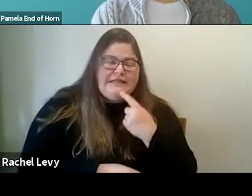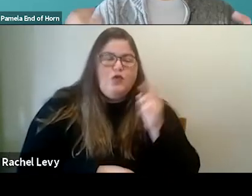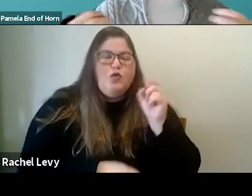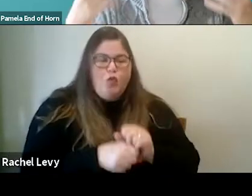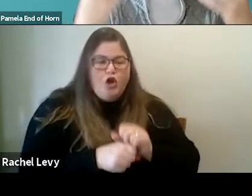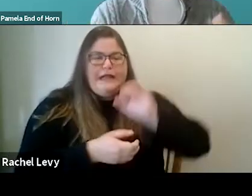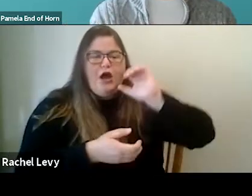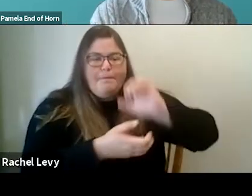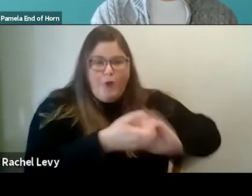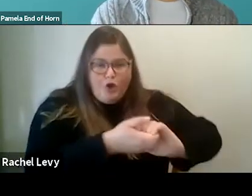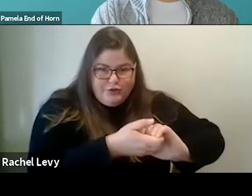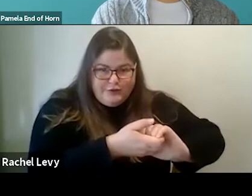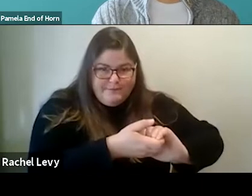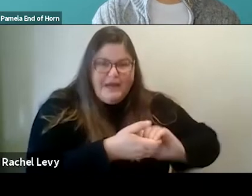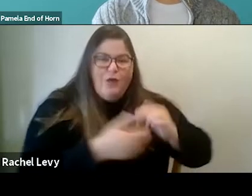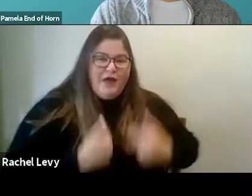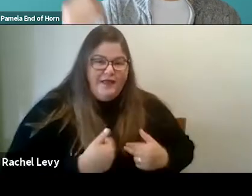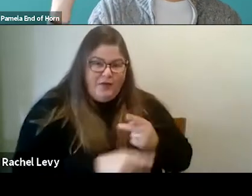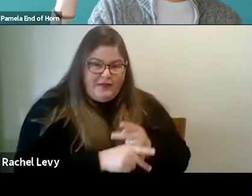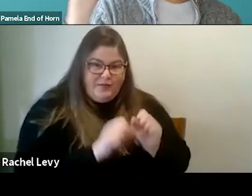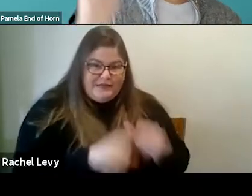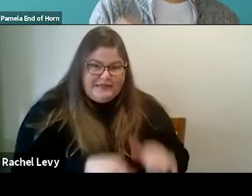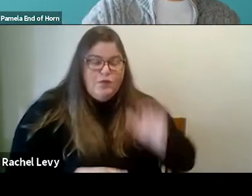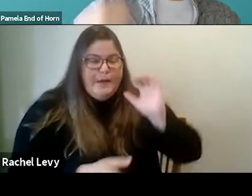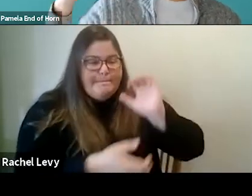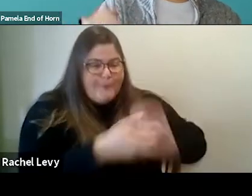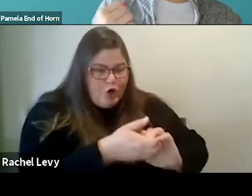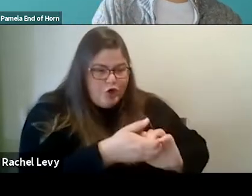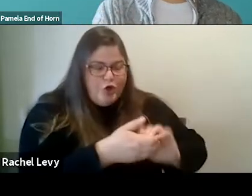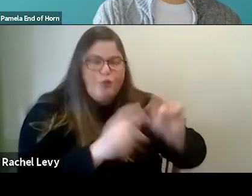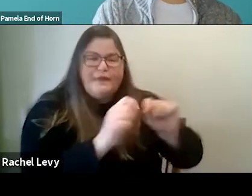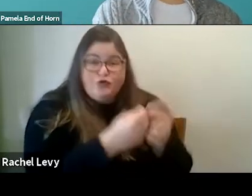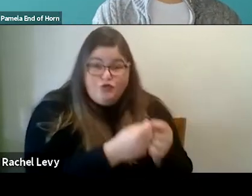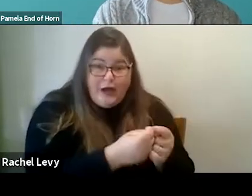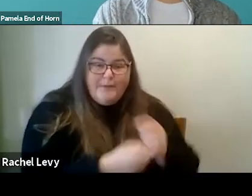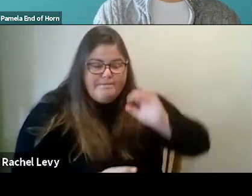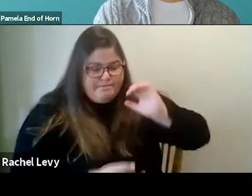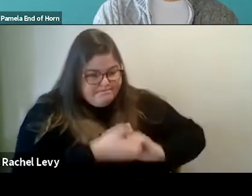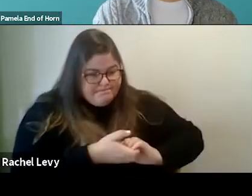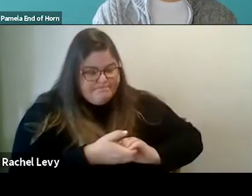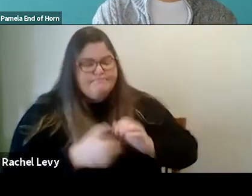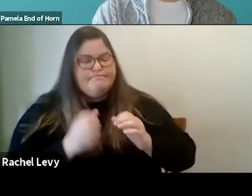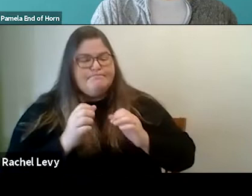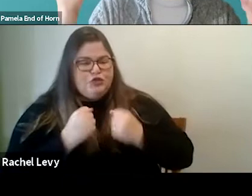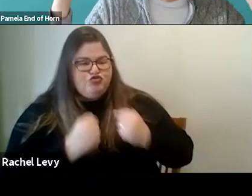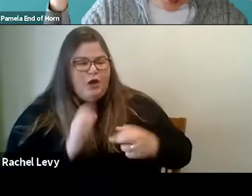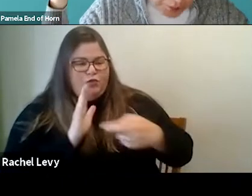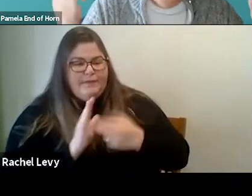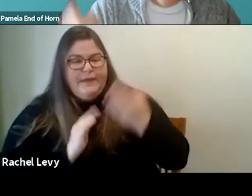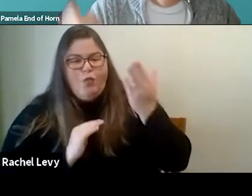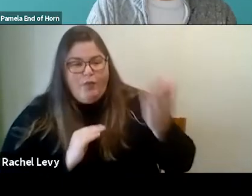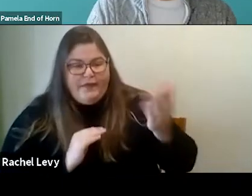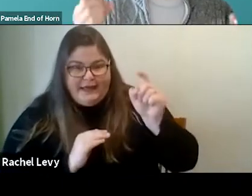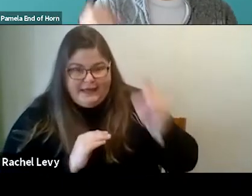healthcare systems. We work in partnership with the tribe. We do this through strong representation within Native communities.